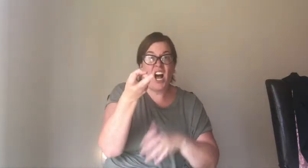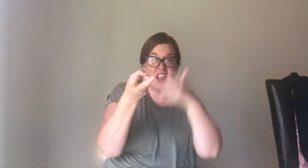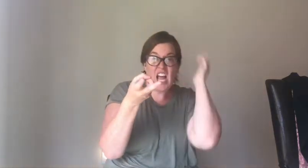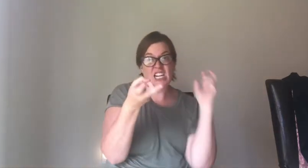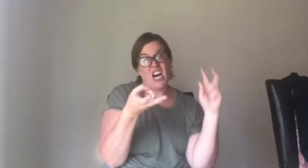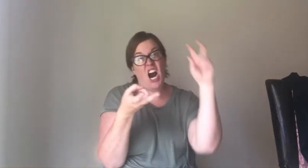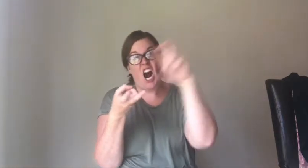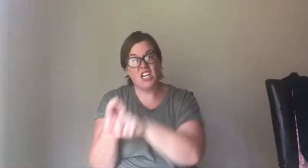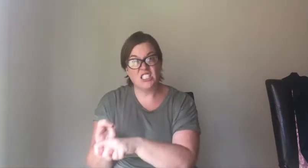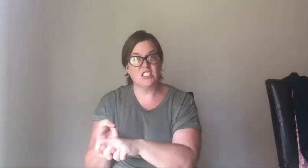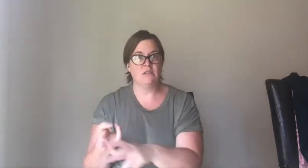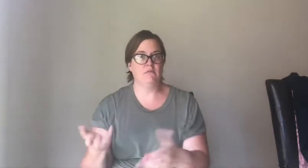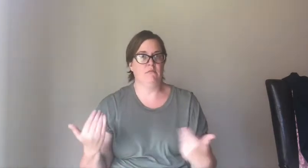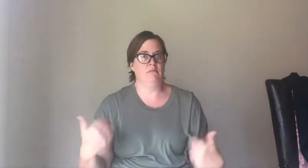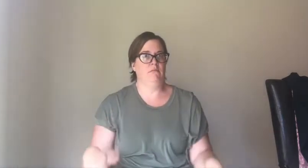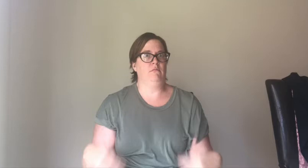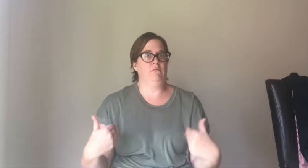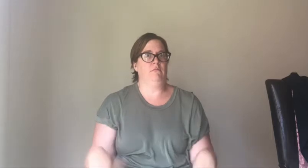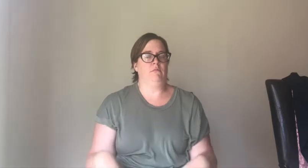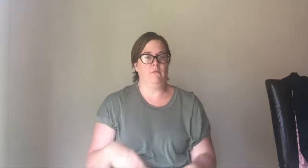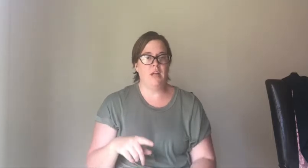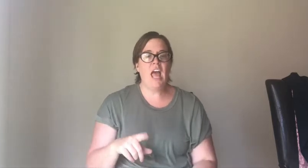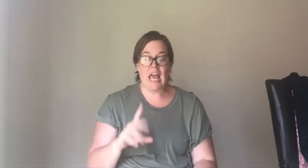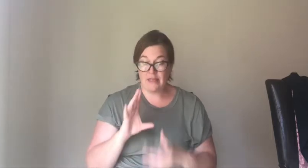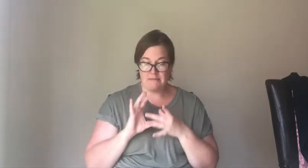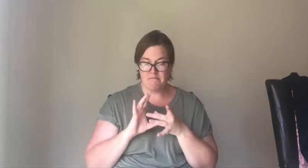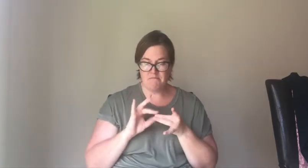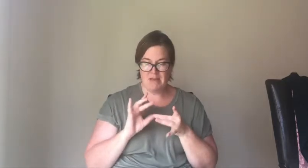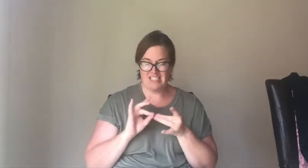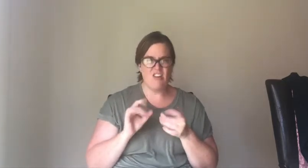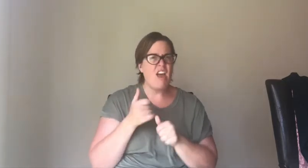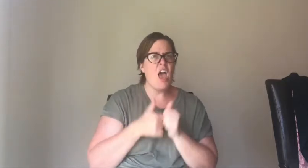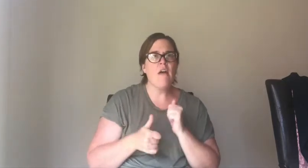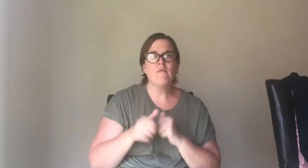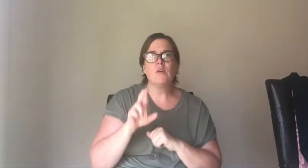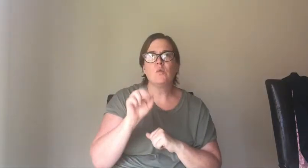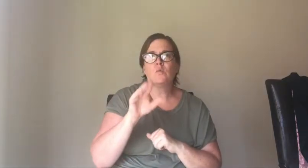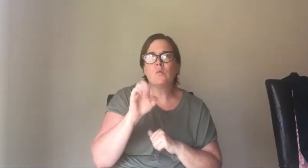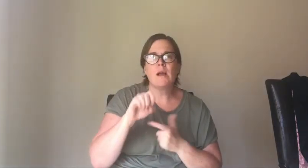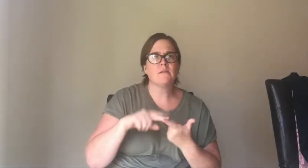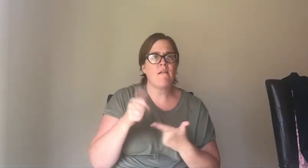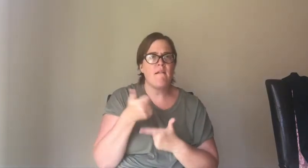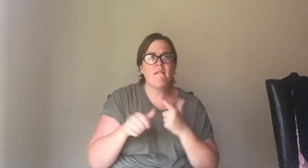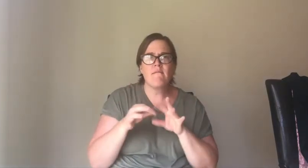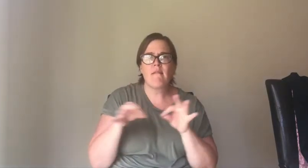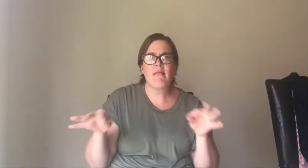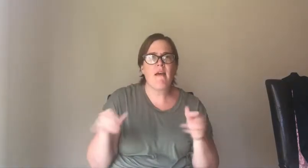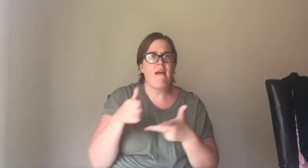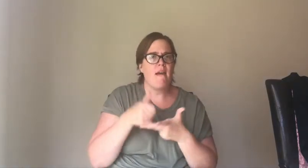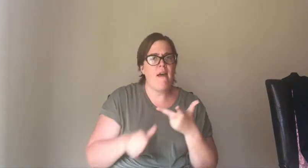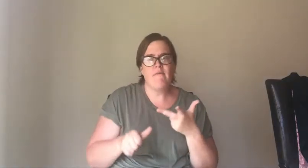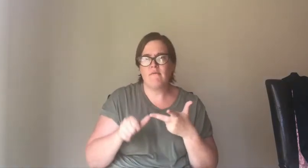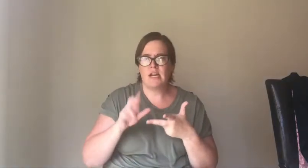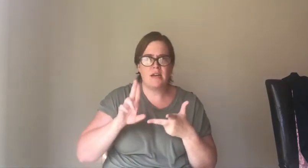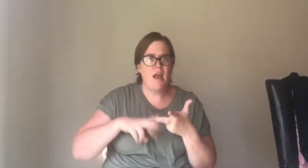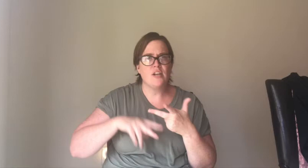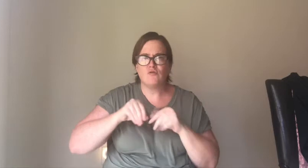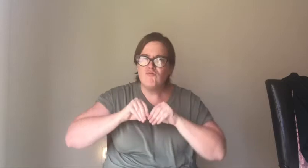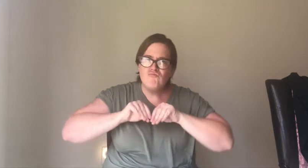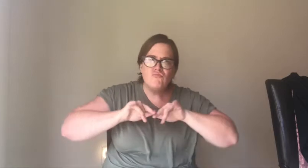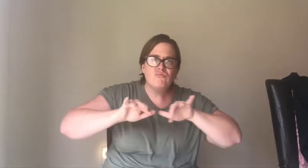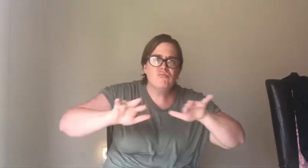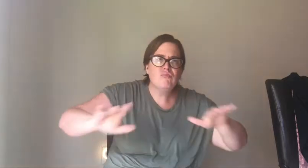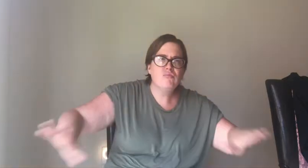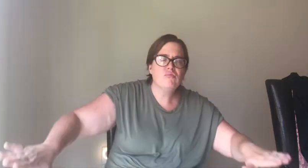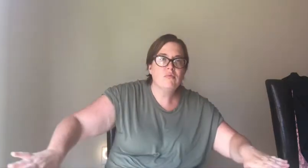that was already there, weren't they? I mean, the king was the one who signed the law. They just enforced it. And yet at the end here, he throws them